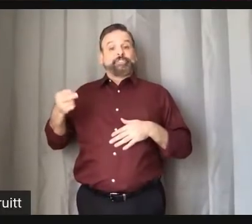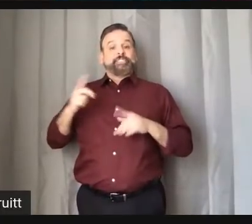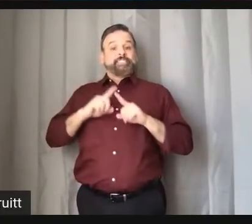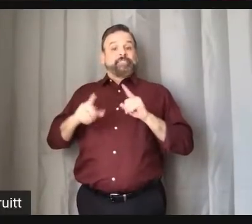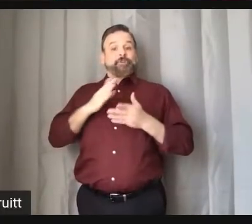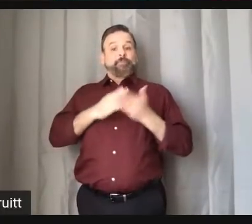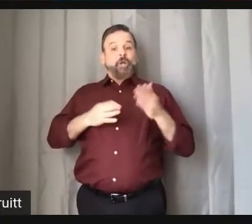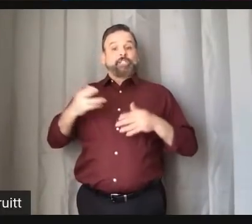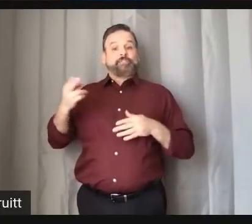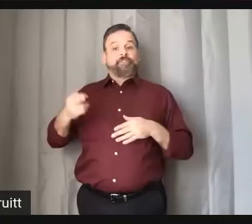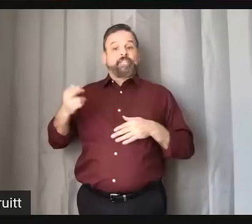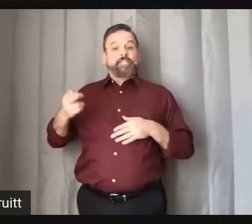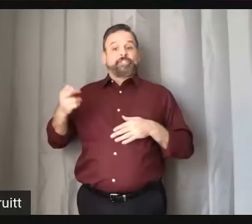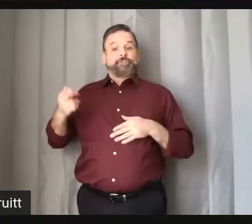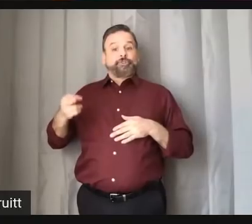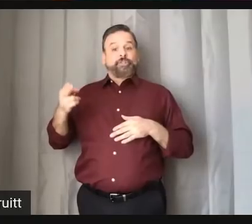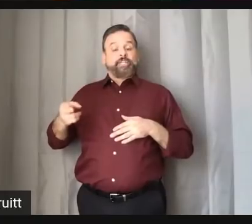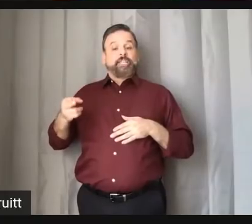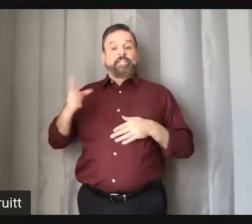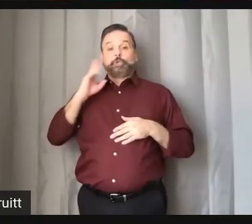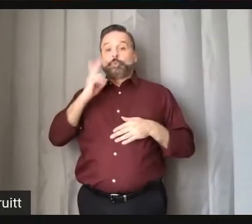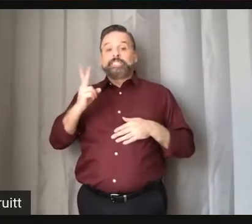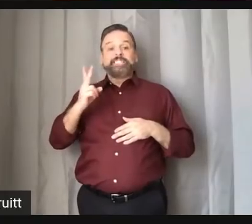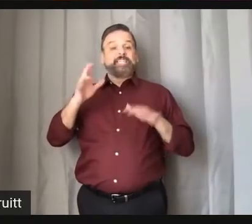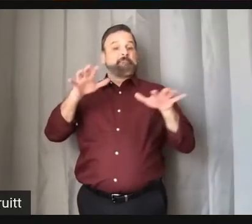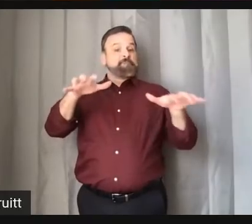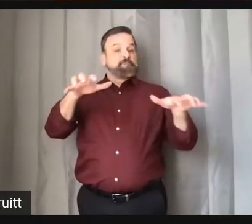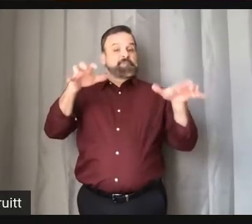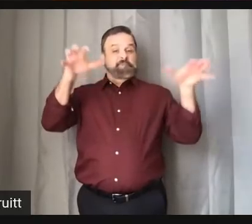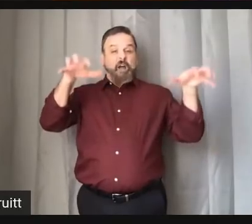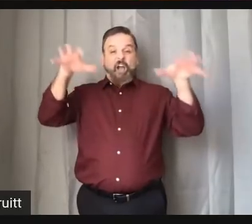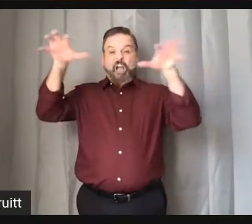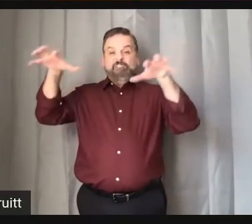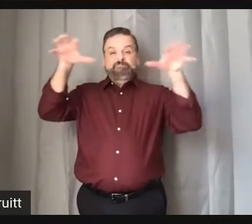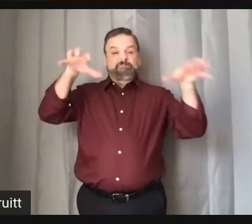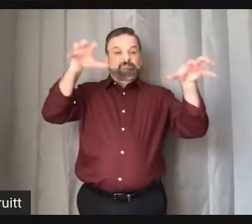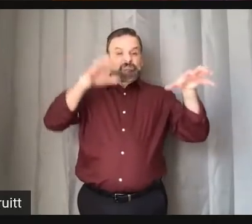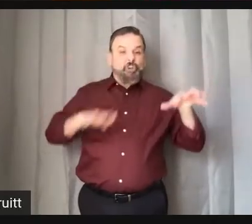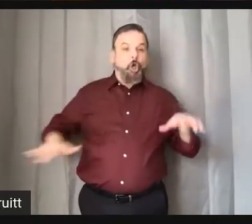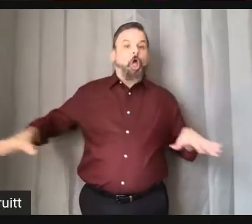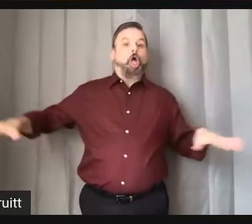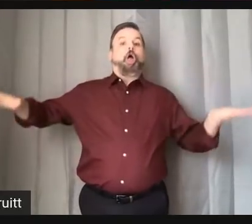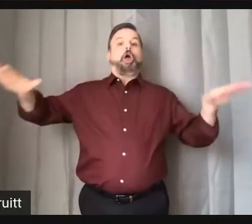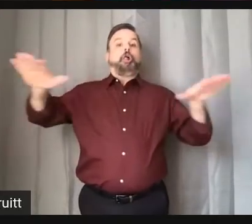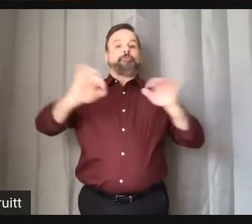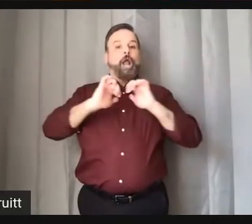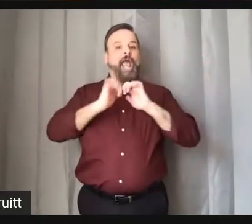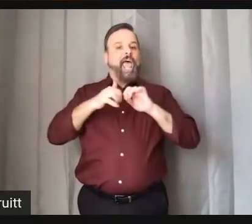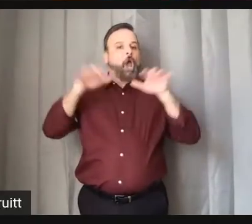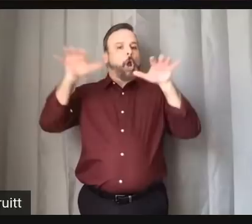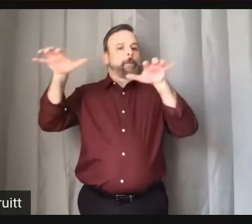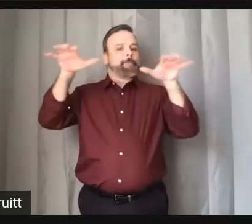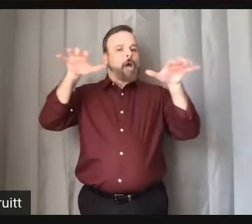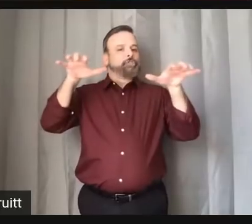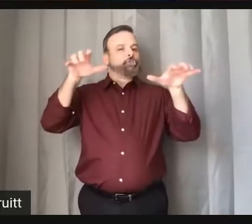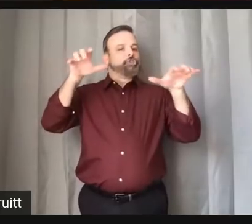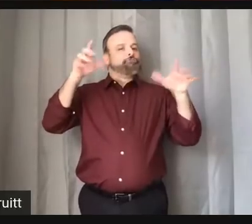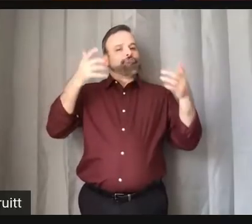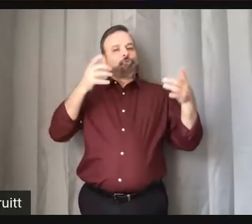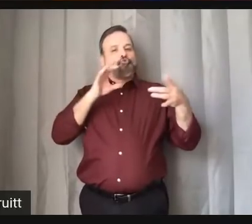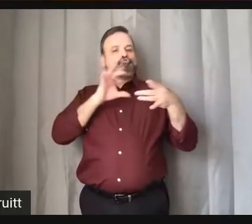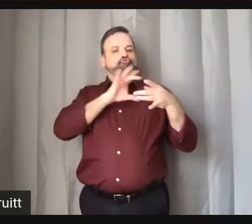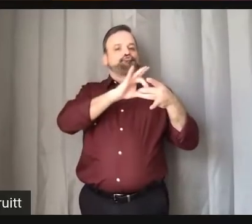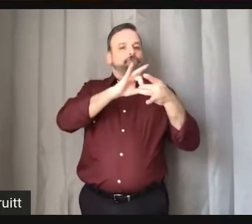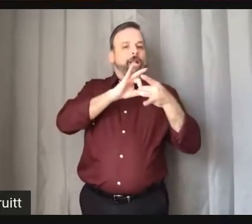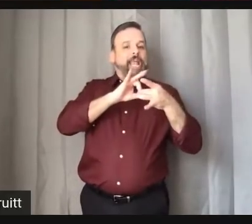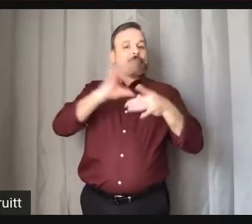of history, there you'll find monsters everywhere, right? And it's how do we make those monsters relevant from, you know, from that time to